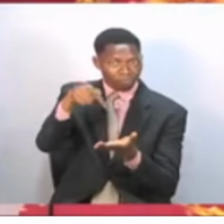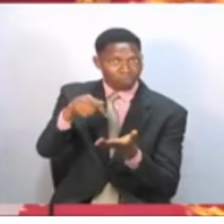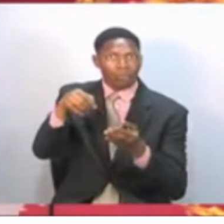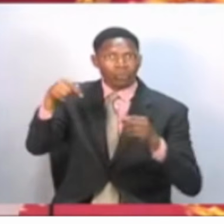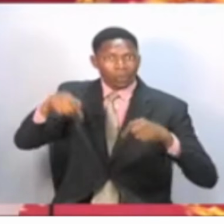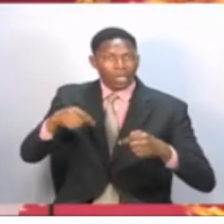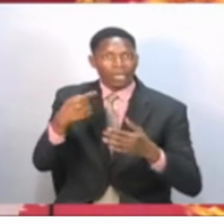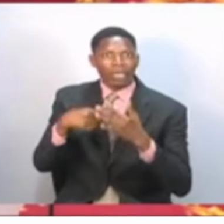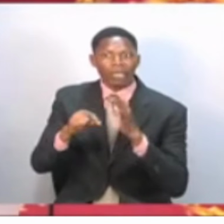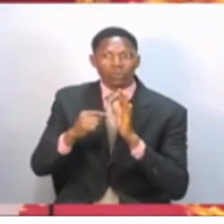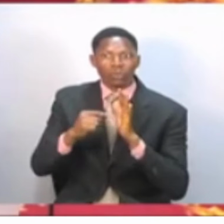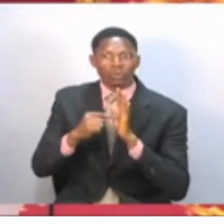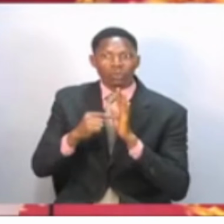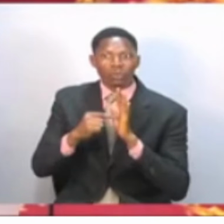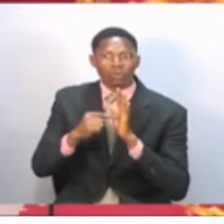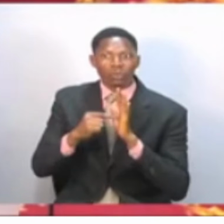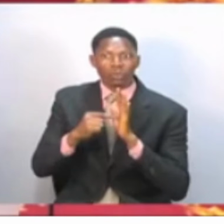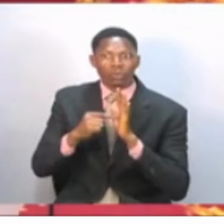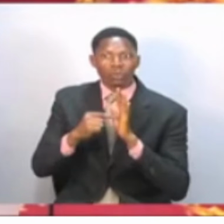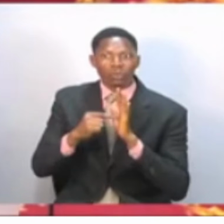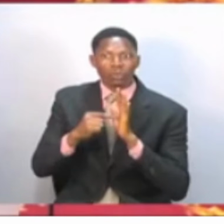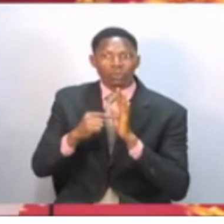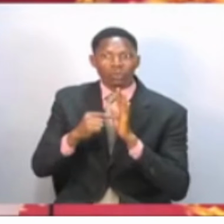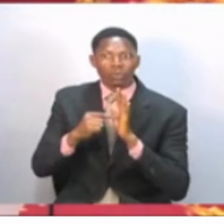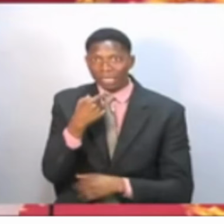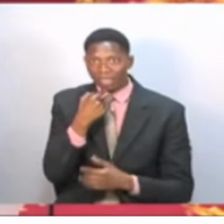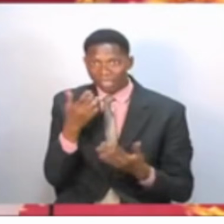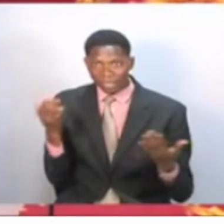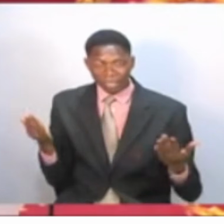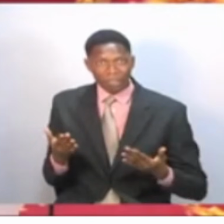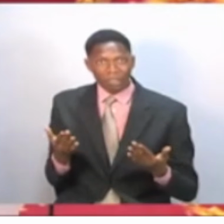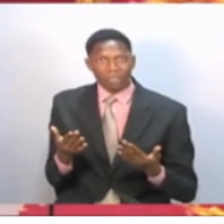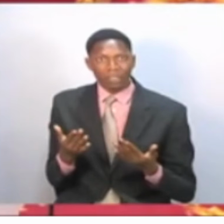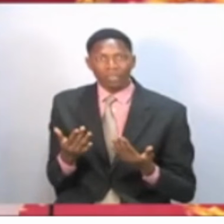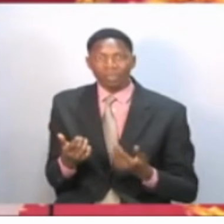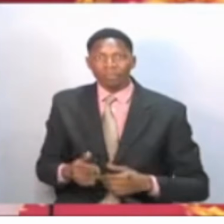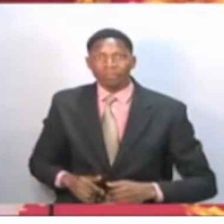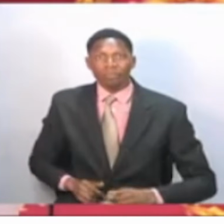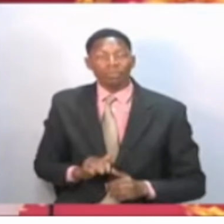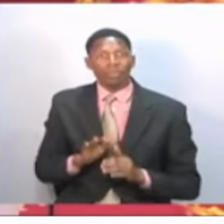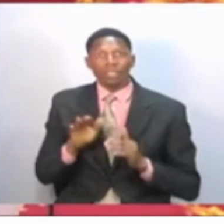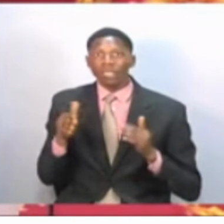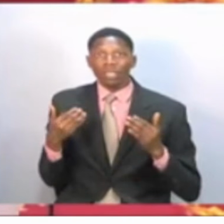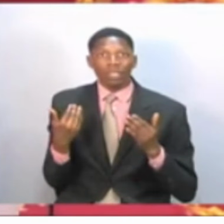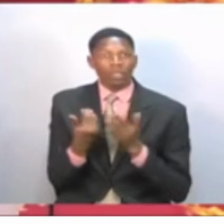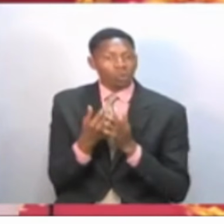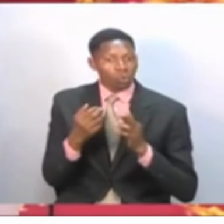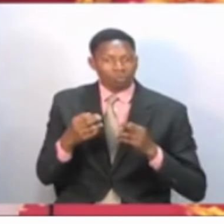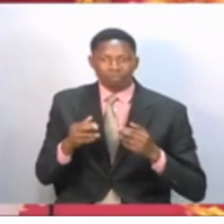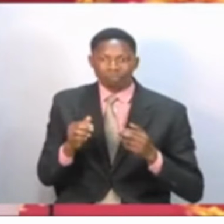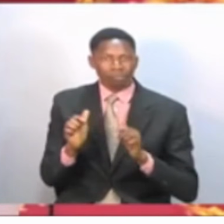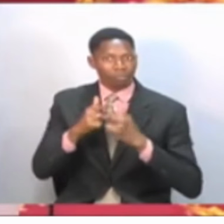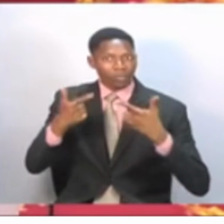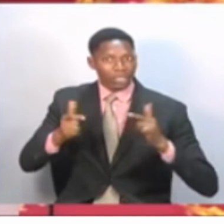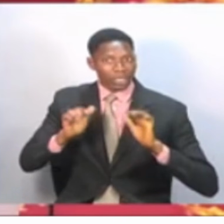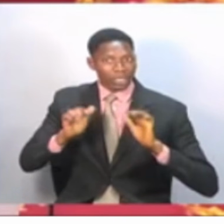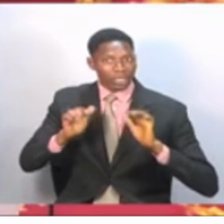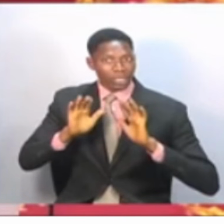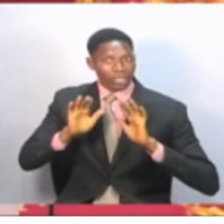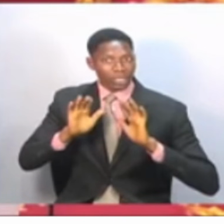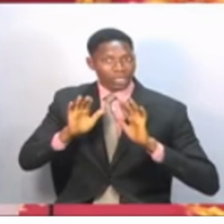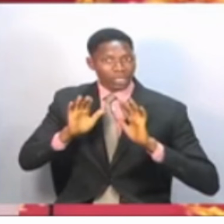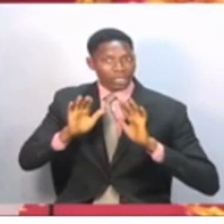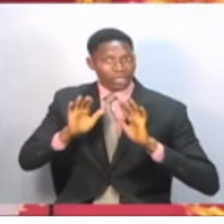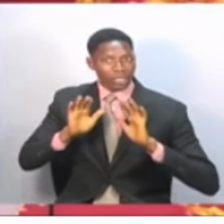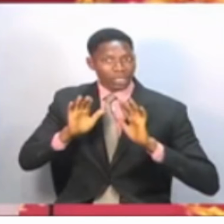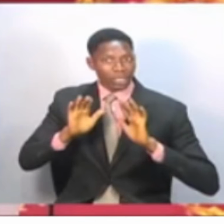has to be done in context. What I will say here, Mr. Speaker, majority, all Big Push projects are on site and